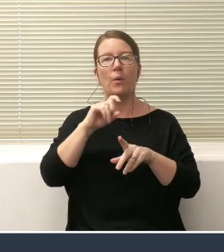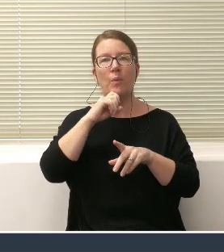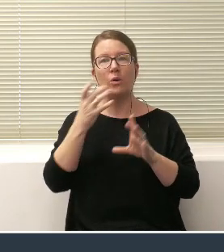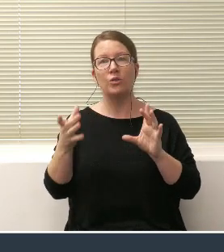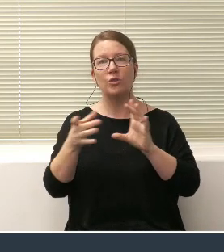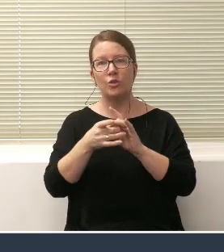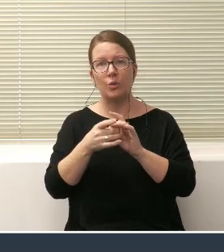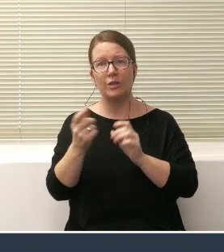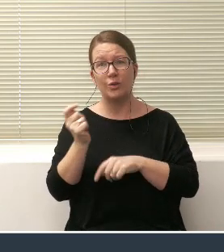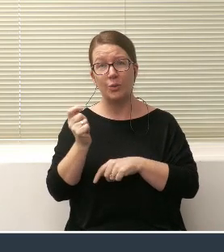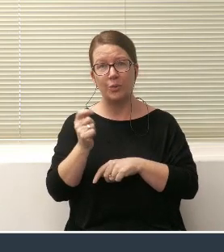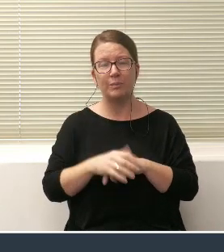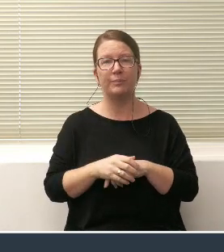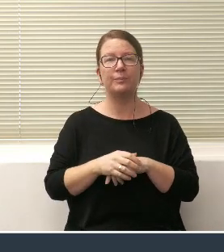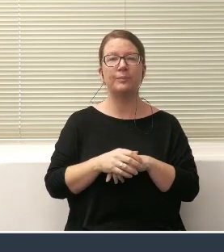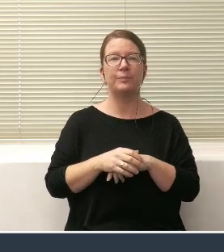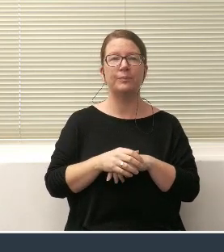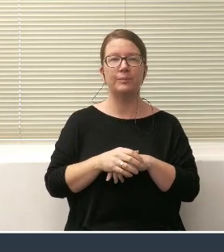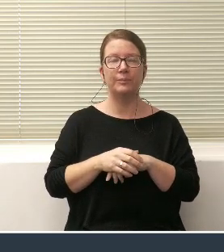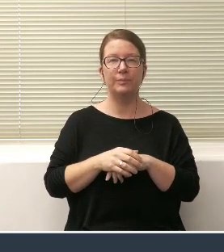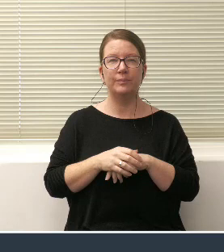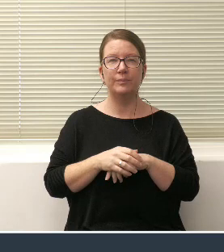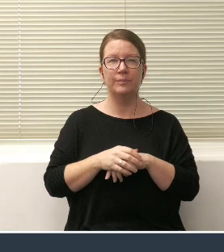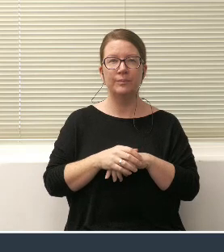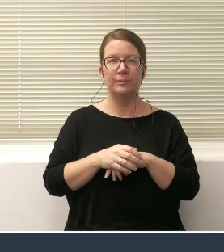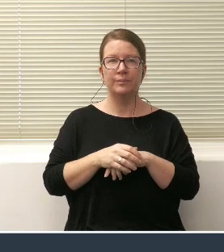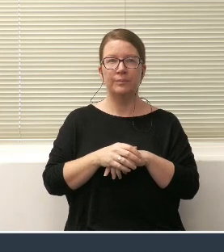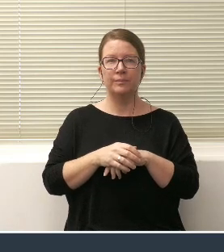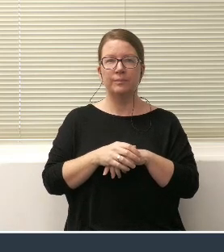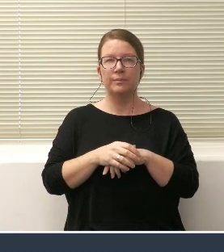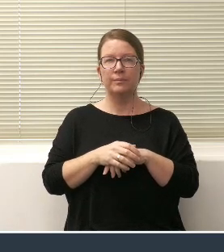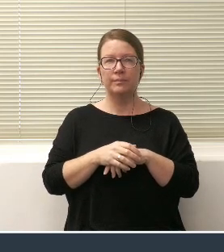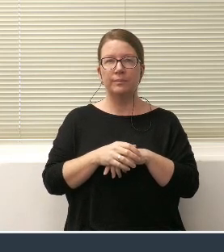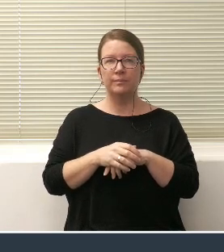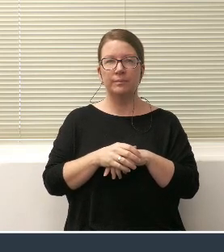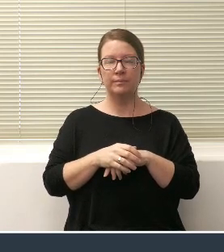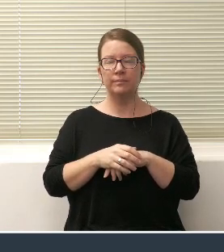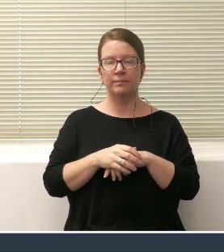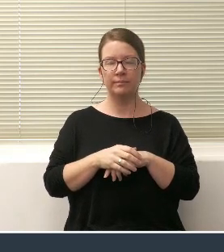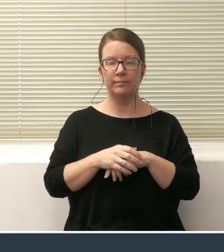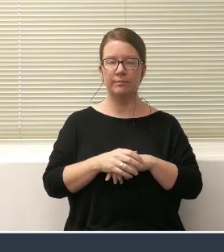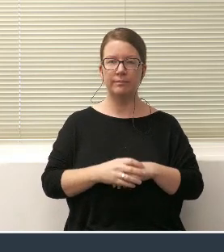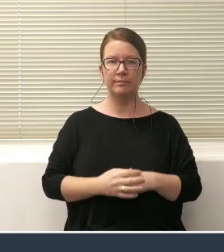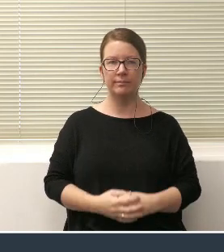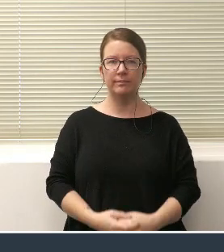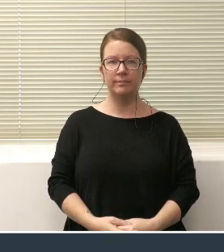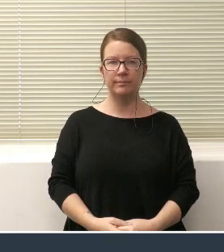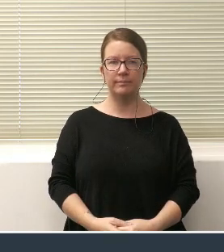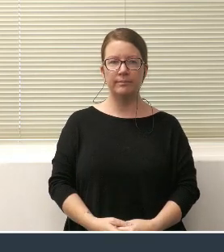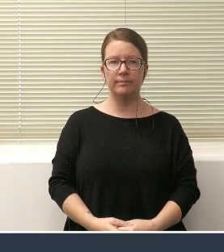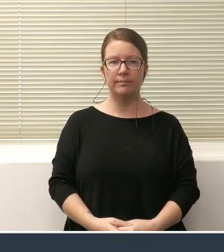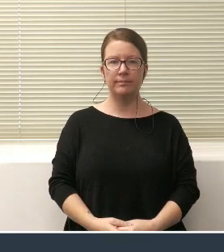hopefully shortly. Can you just share this portion?